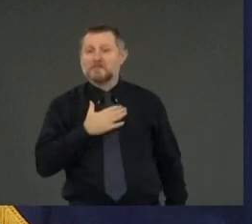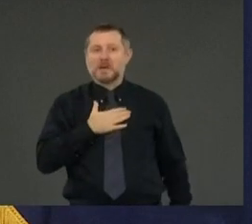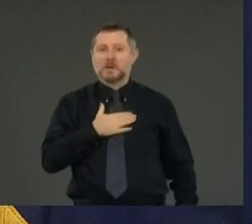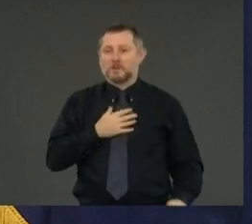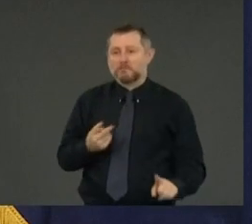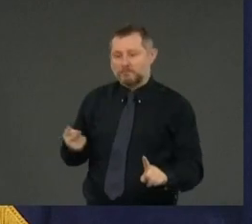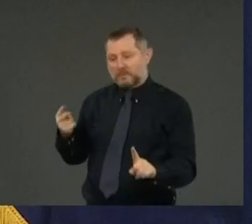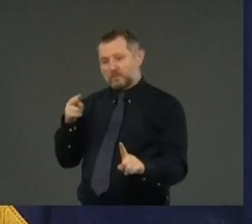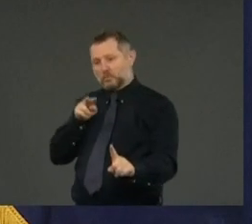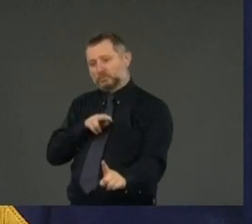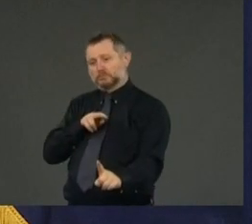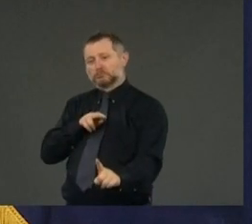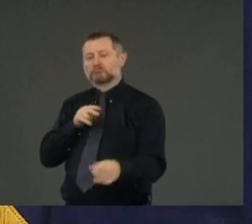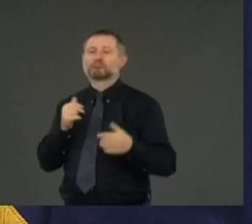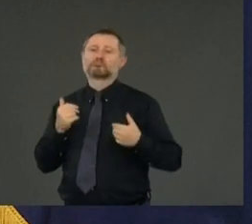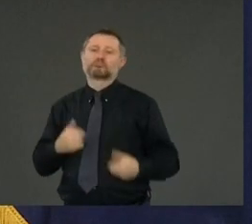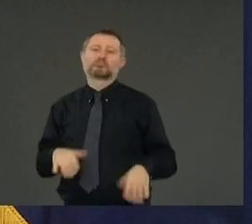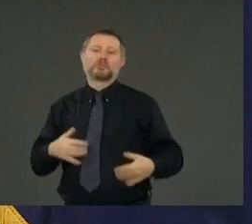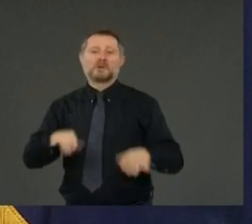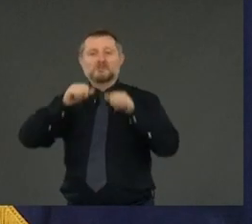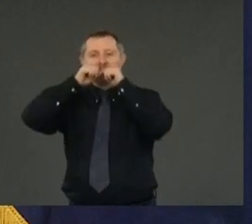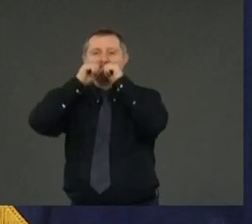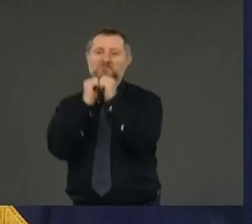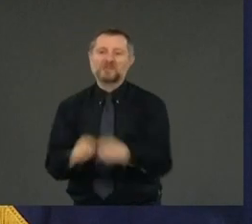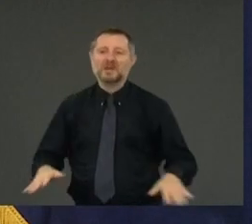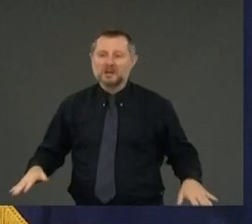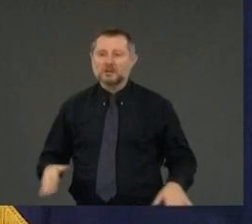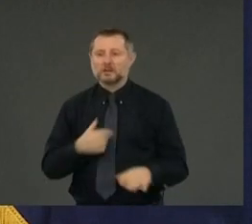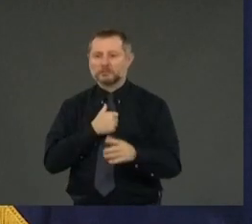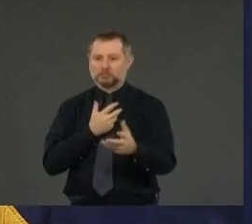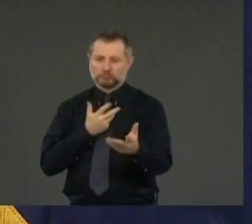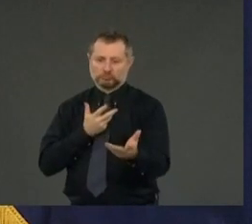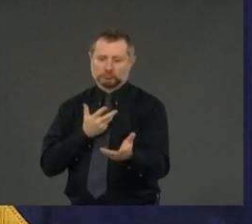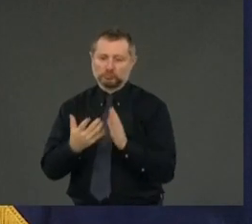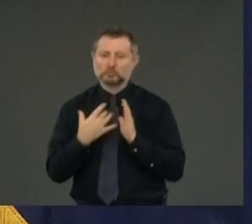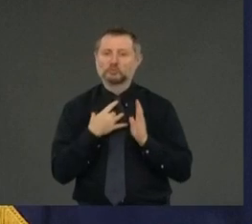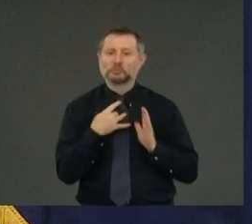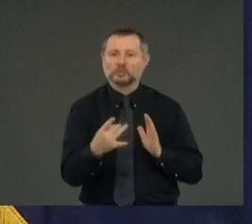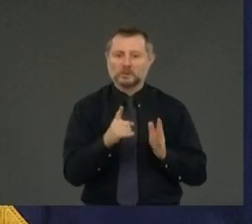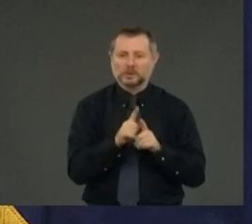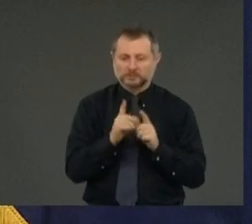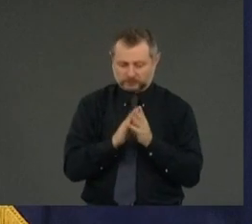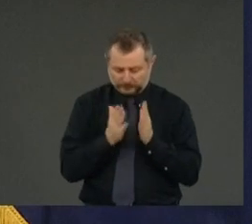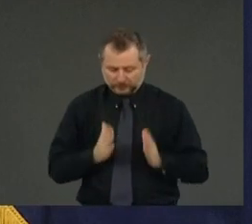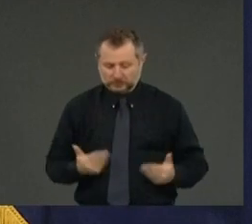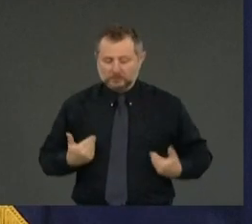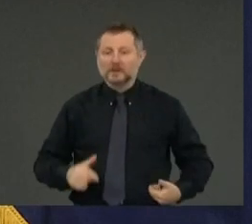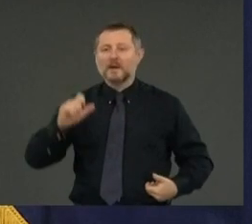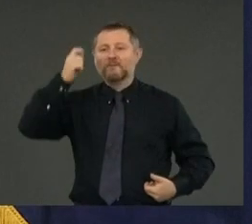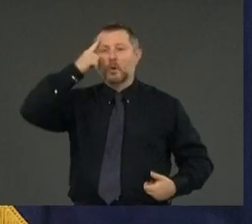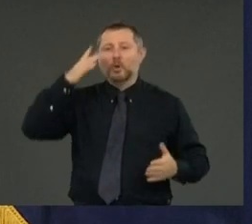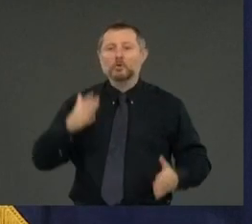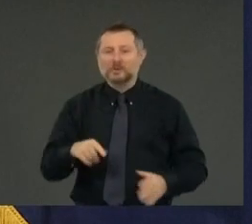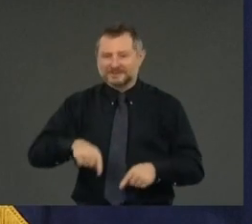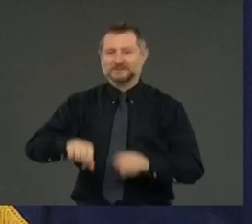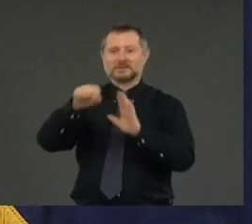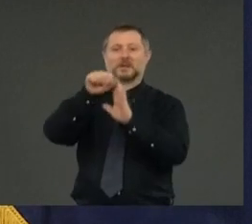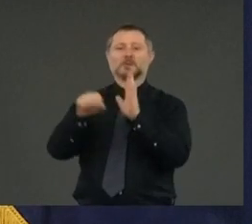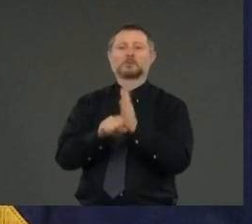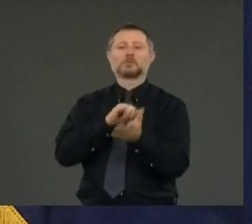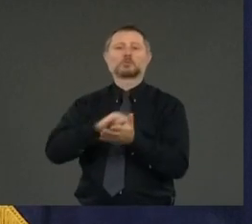so blessed to be governor of New York, and I am so happy with what we're doing and what we're